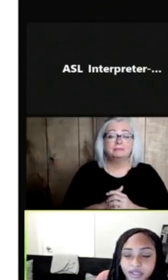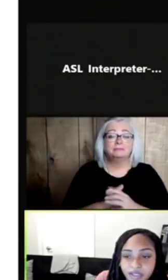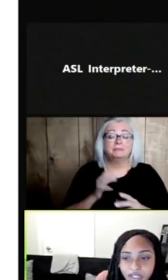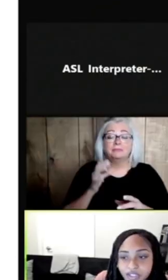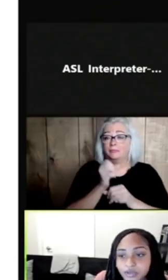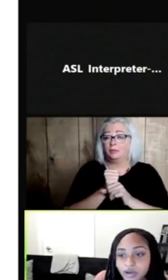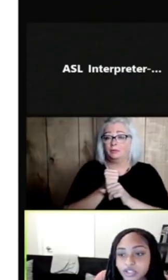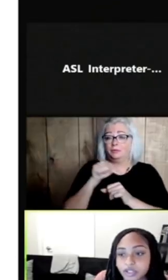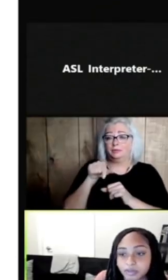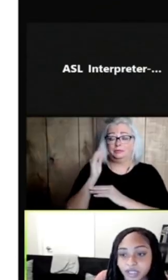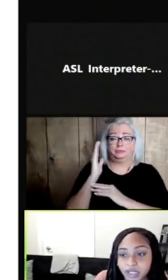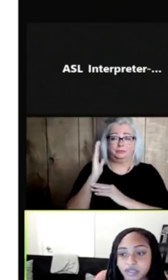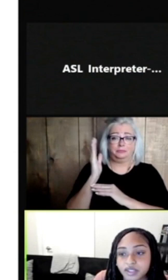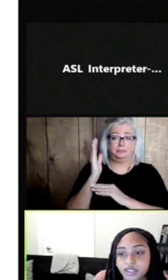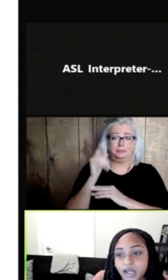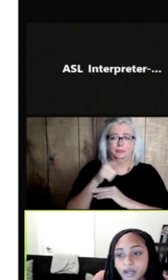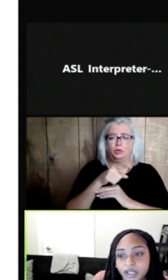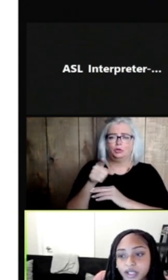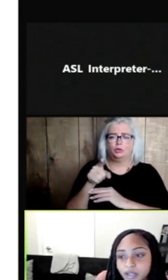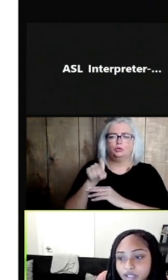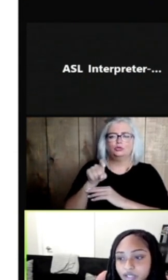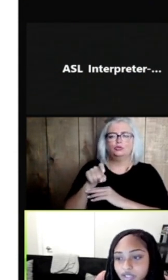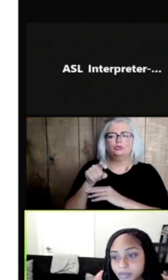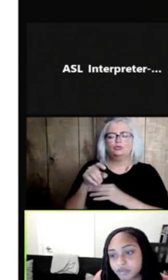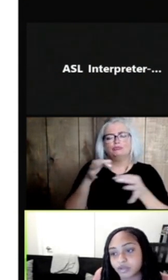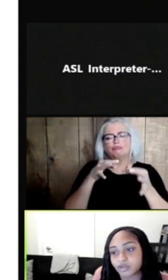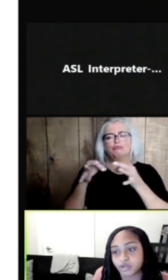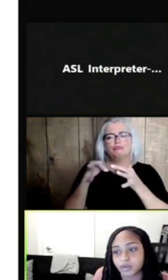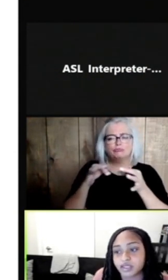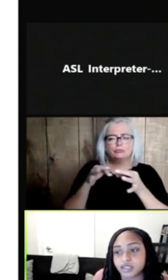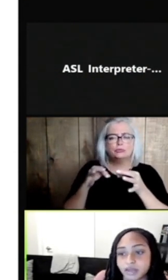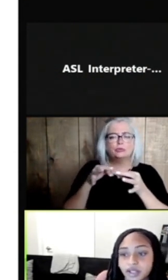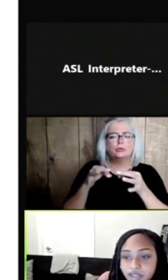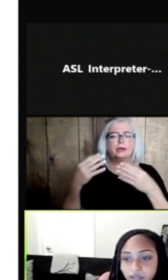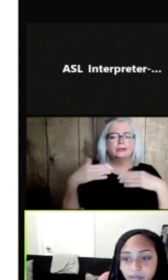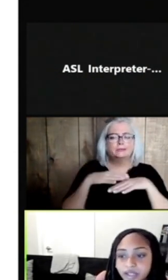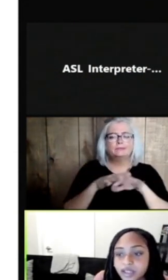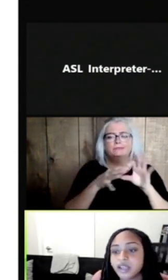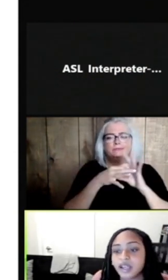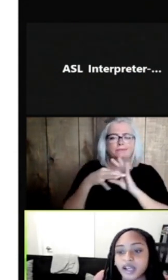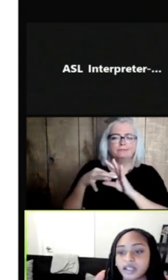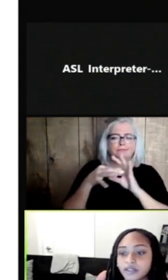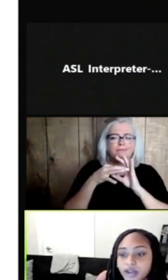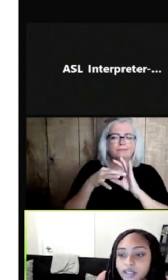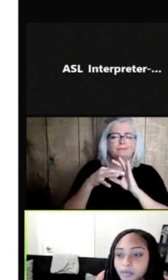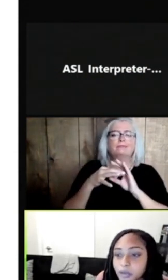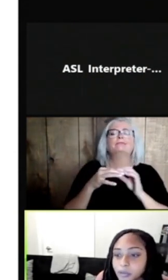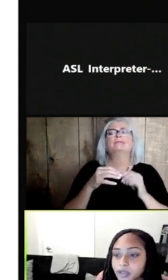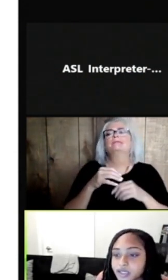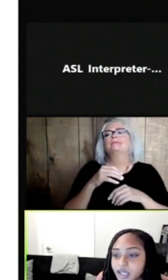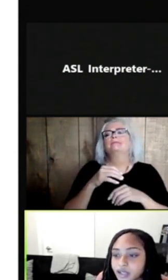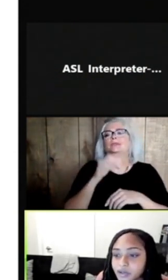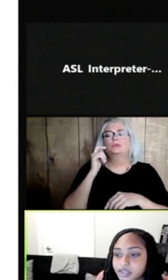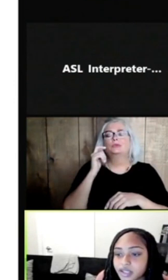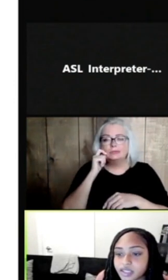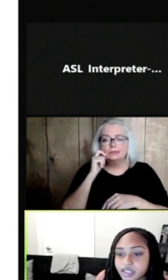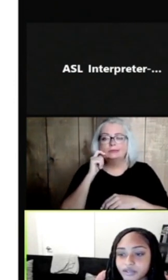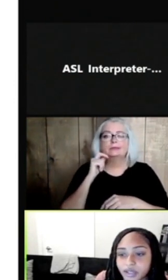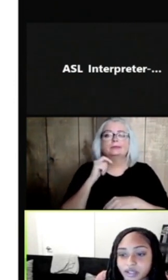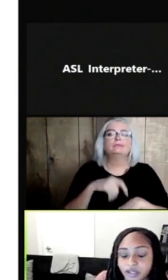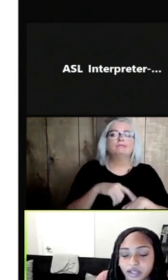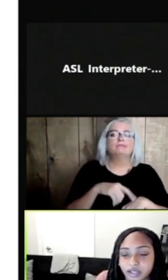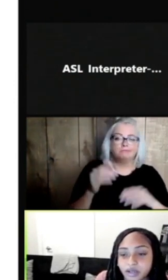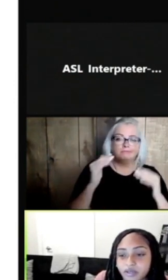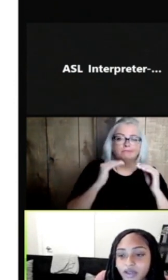This presentation, you all should be able to describe the interrelationship of structural racism and health equity, identify the appropriate stakeholders necessary